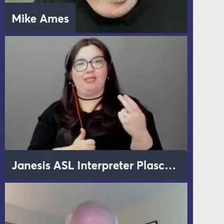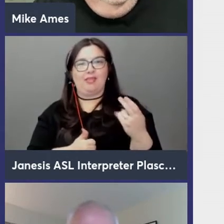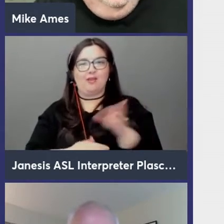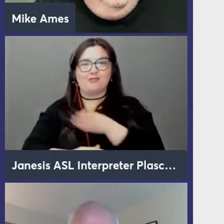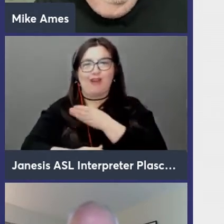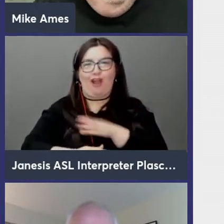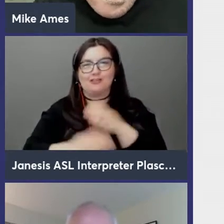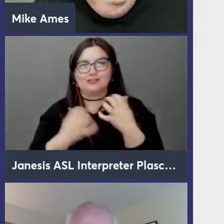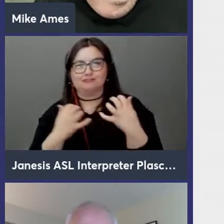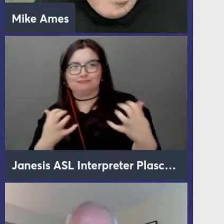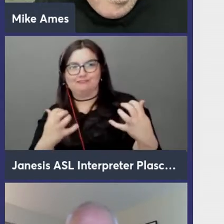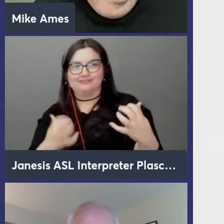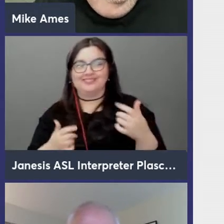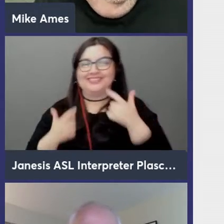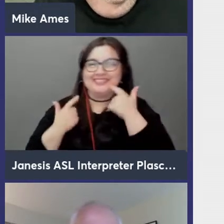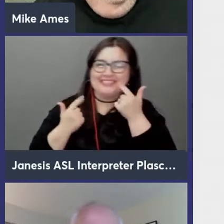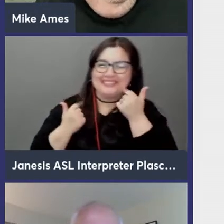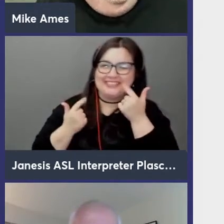So